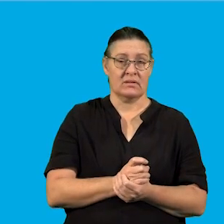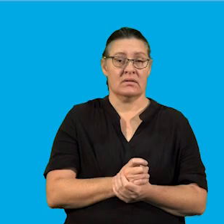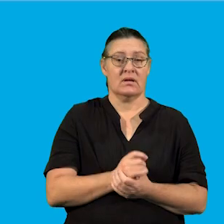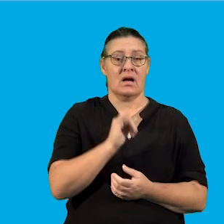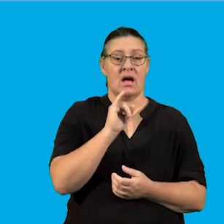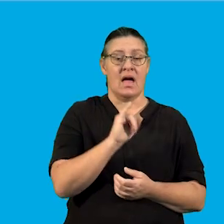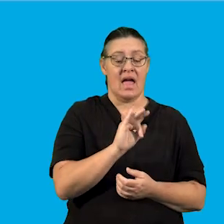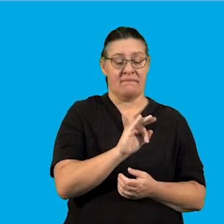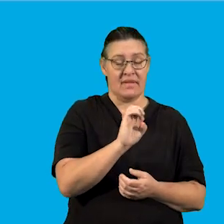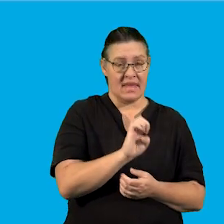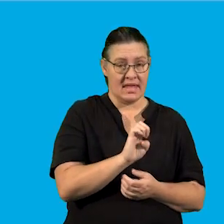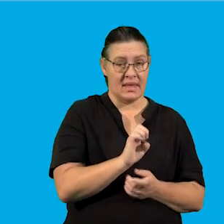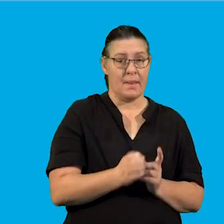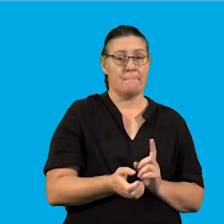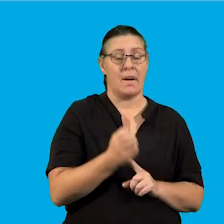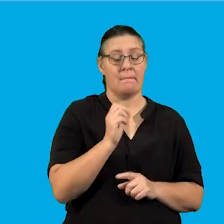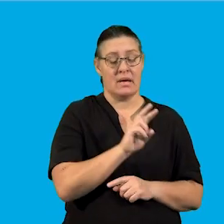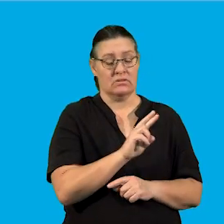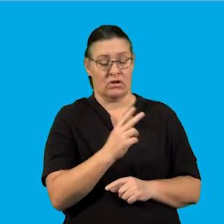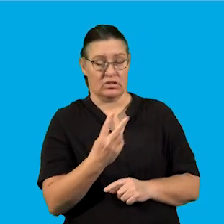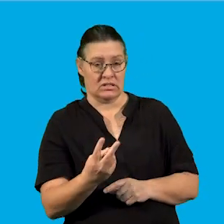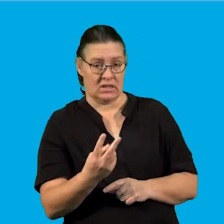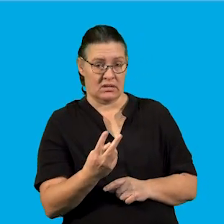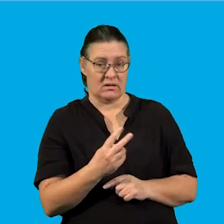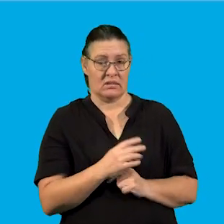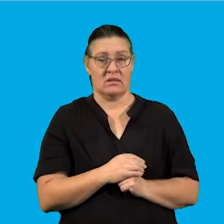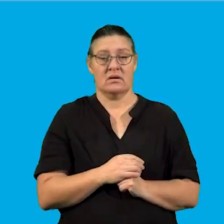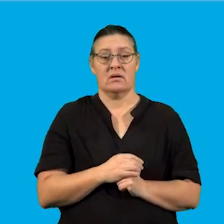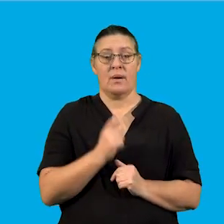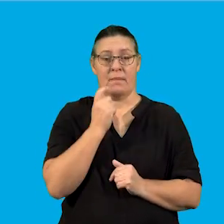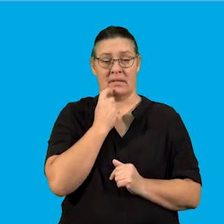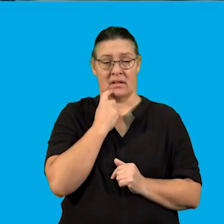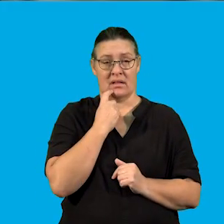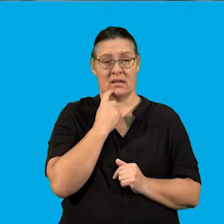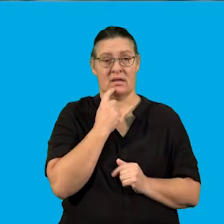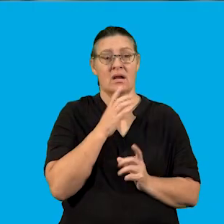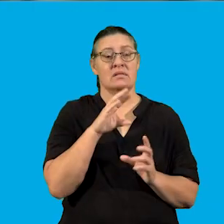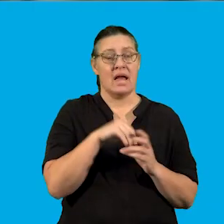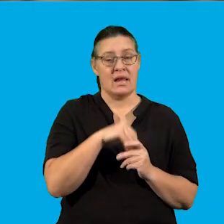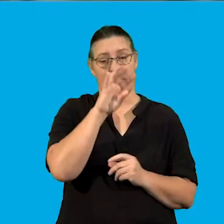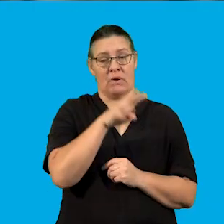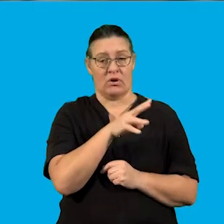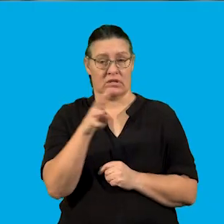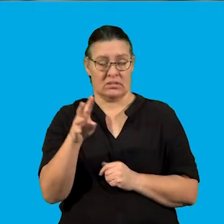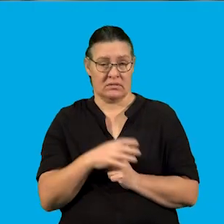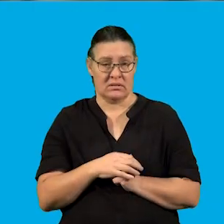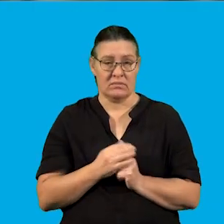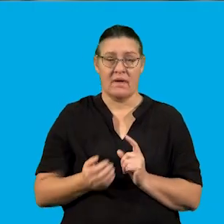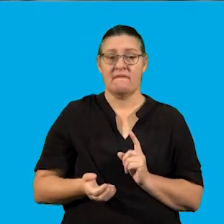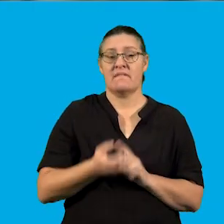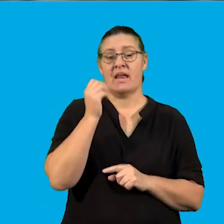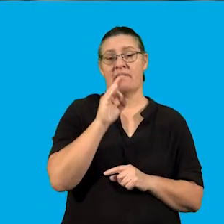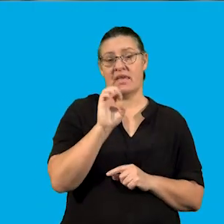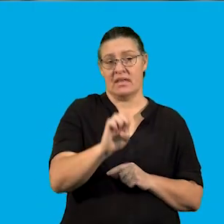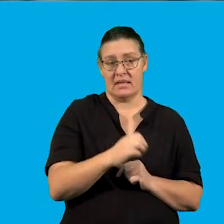that iron, Fe, it is found in the transition metals, the big chunk of the elements in the periodic table. That's where we